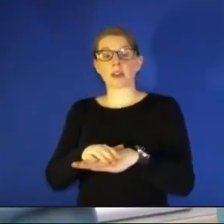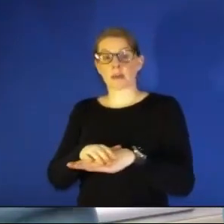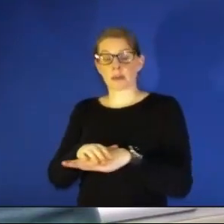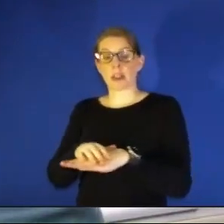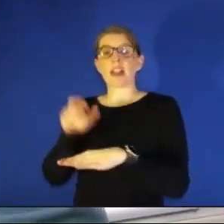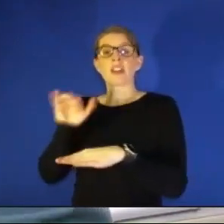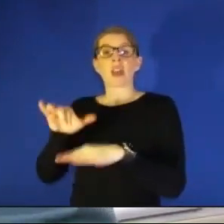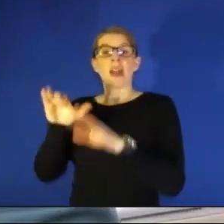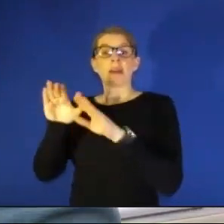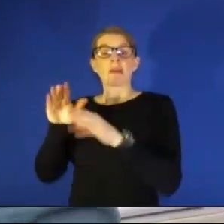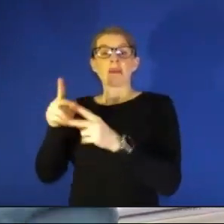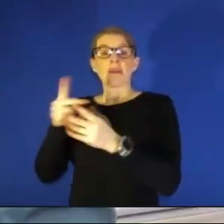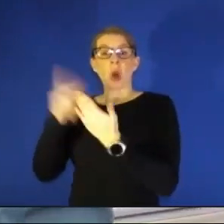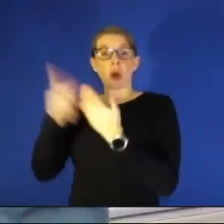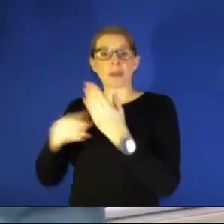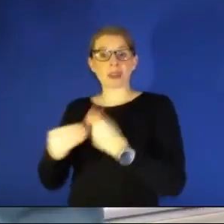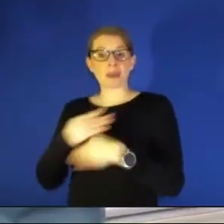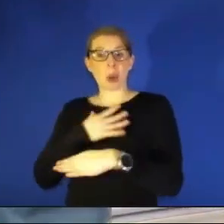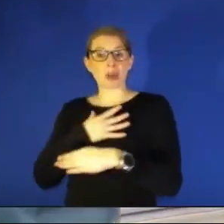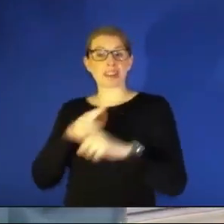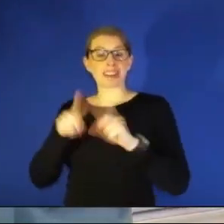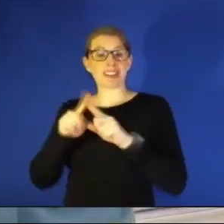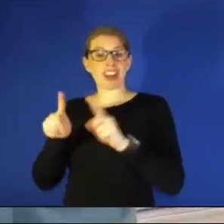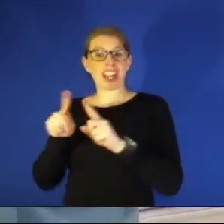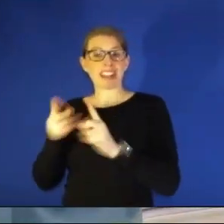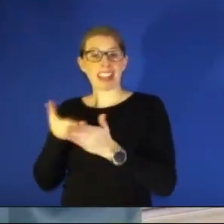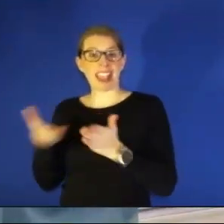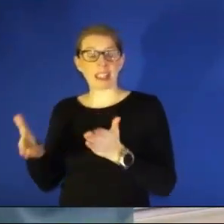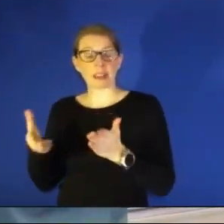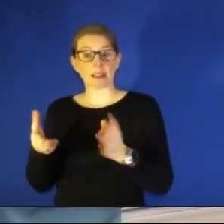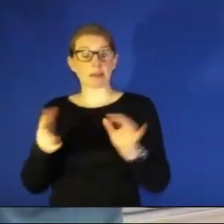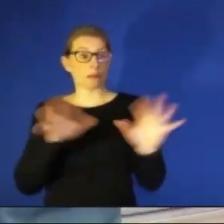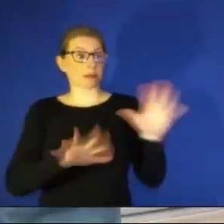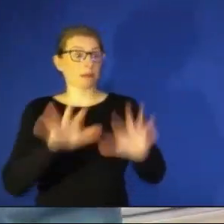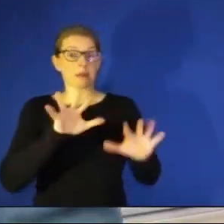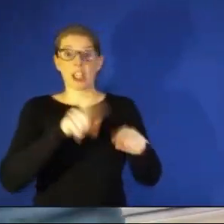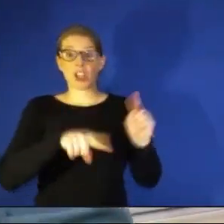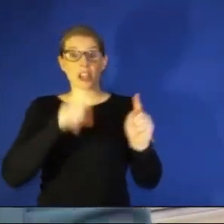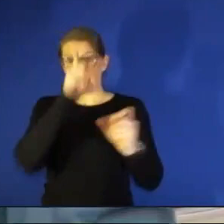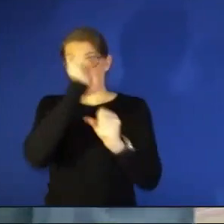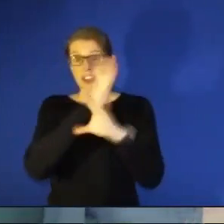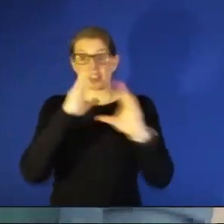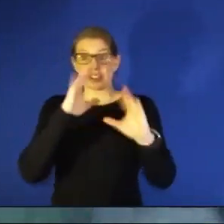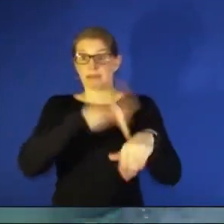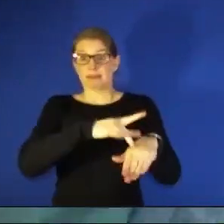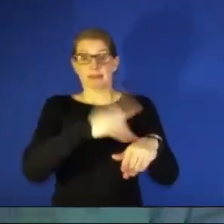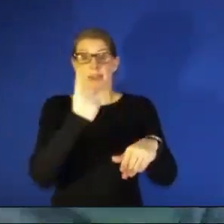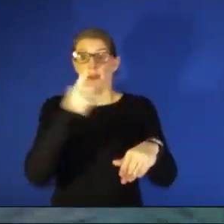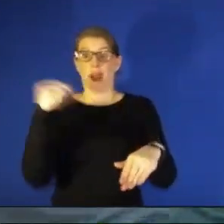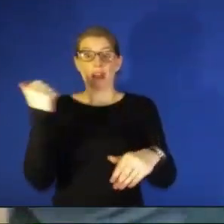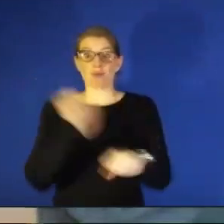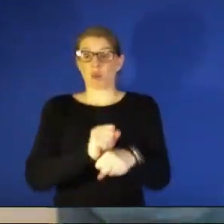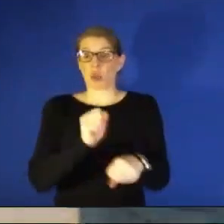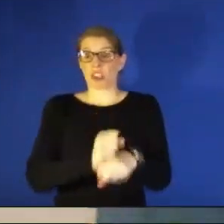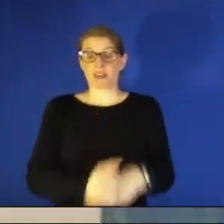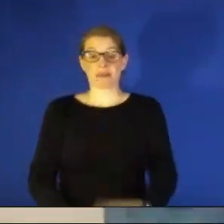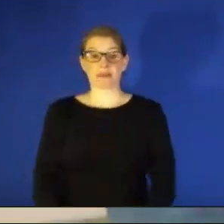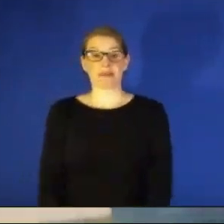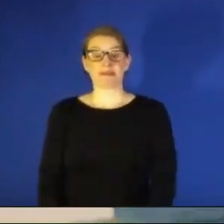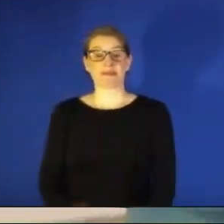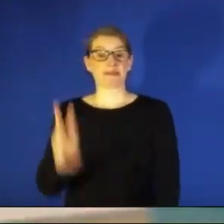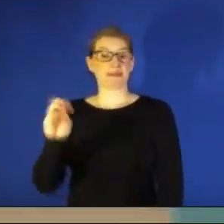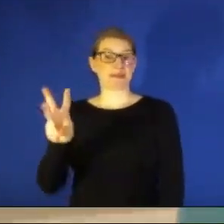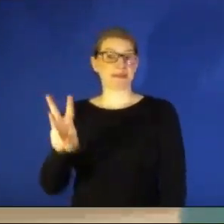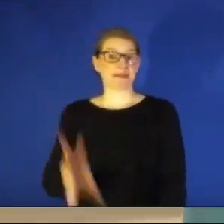and exposes you to a lot of things, and I just couldn't imagine being anywhere else. Wow. What